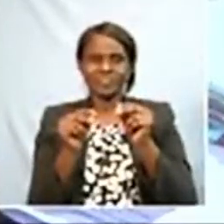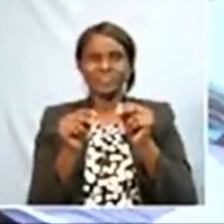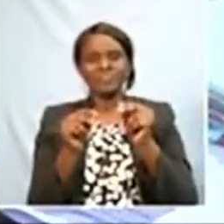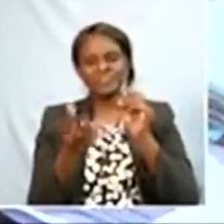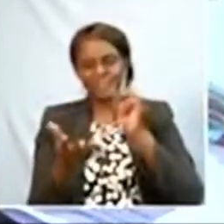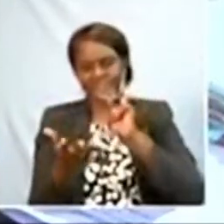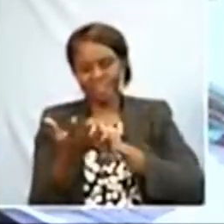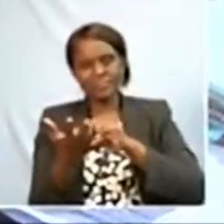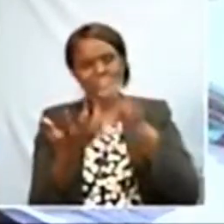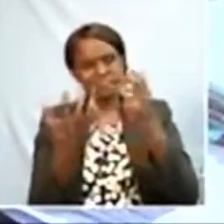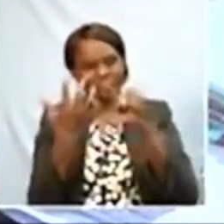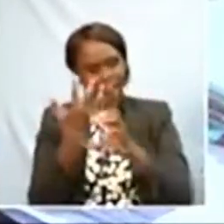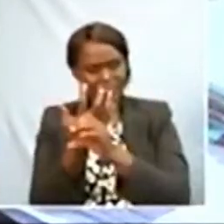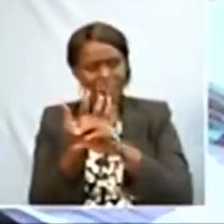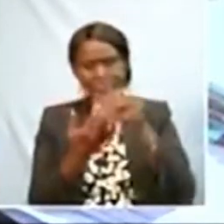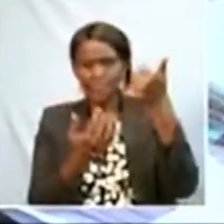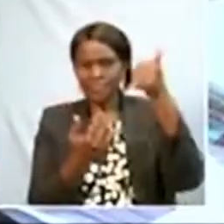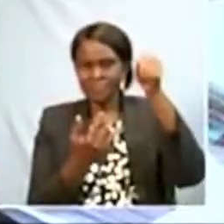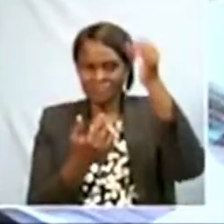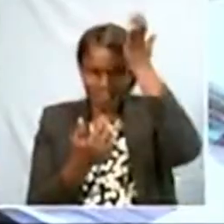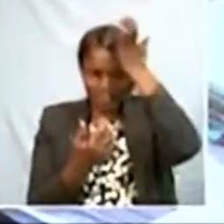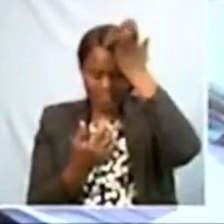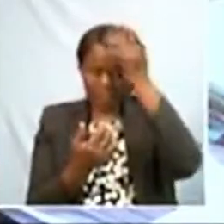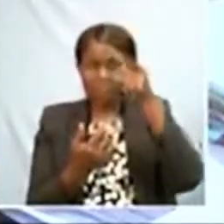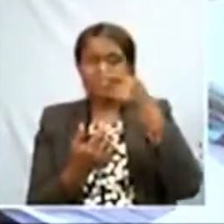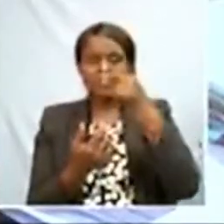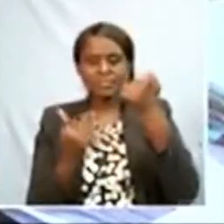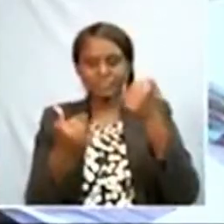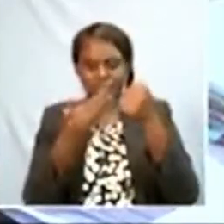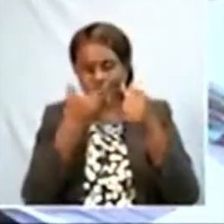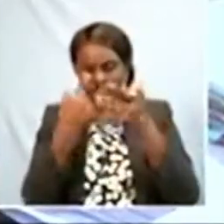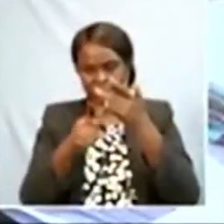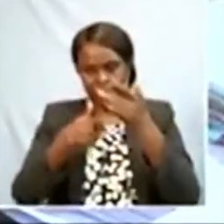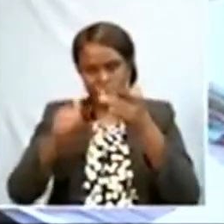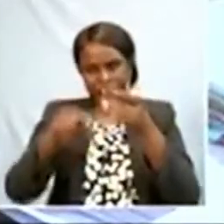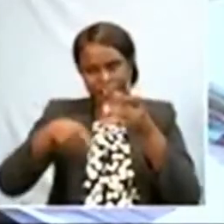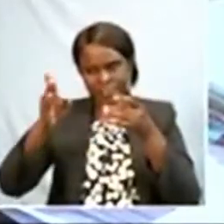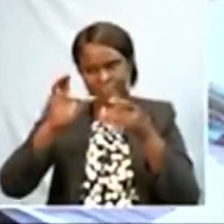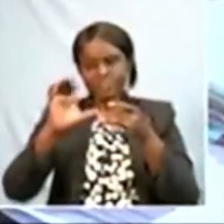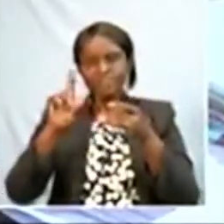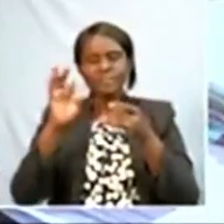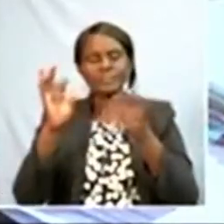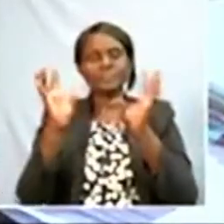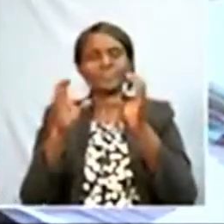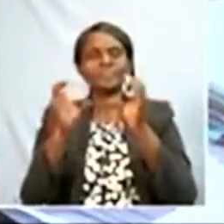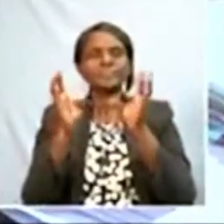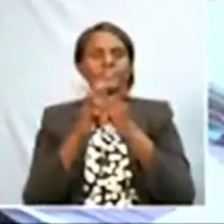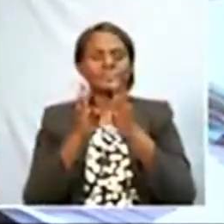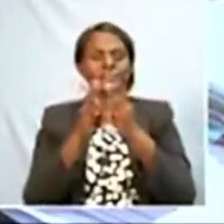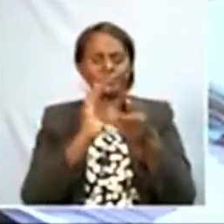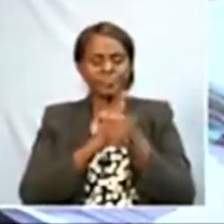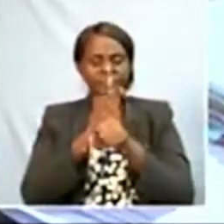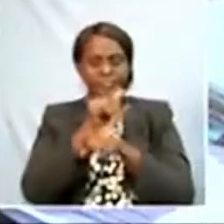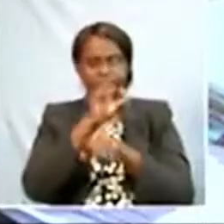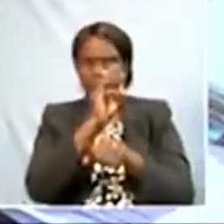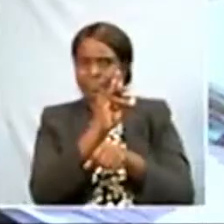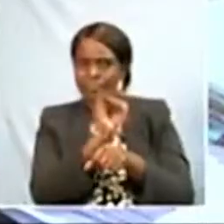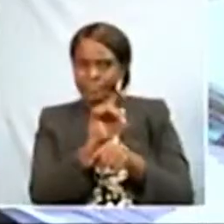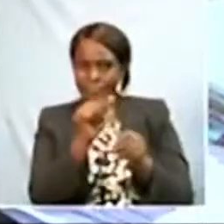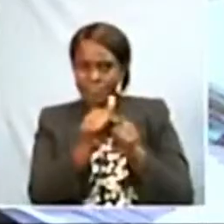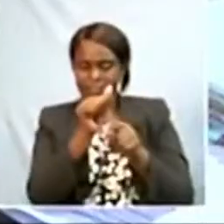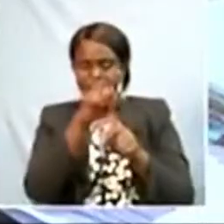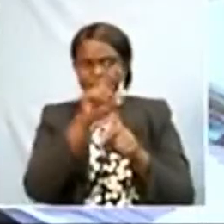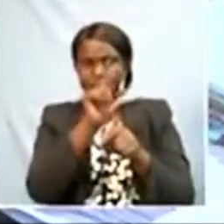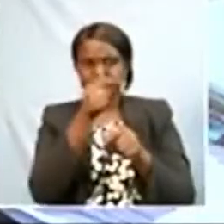March 10th, that's when you said, let us now go to a CDF committee meeting. Then on the 17th, the